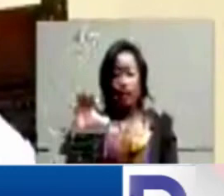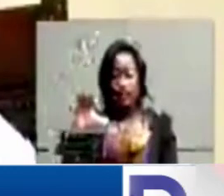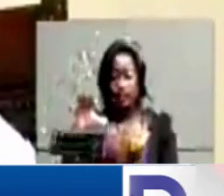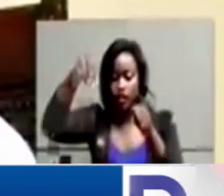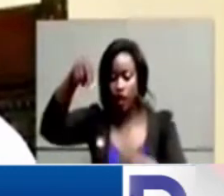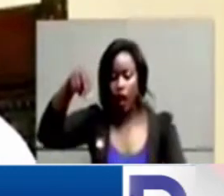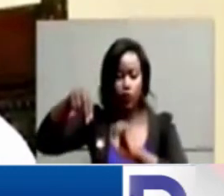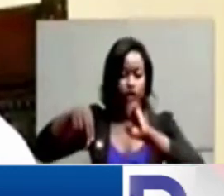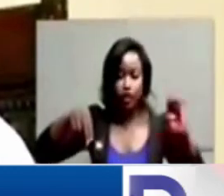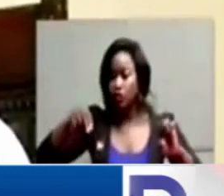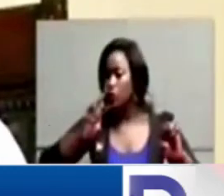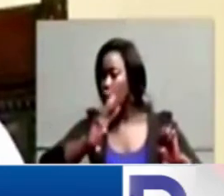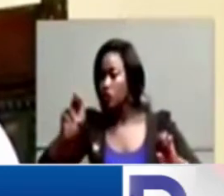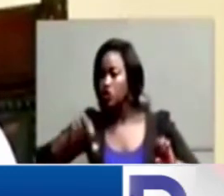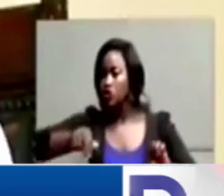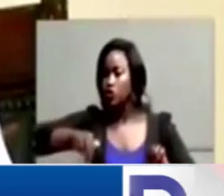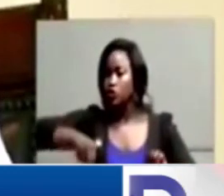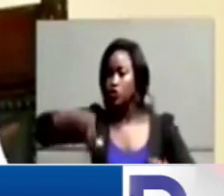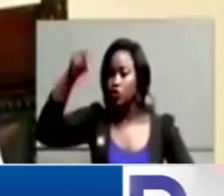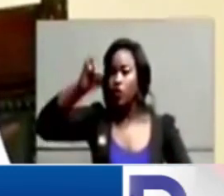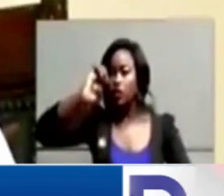the 6 points of the campus,